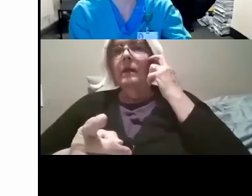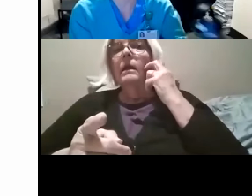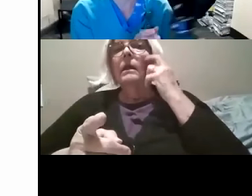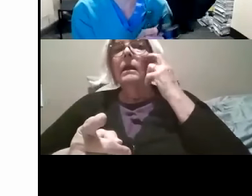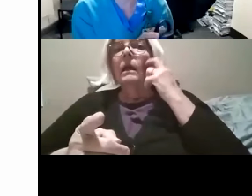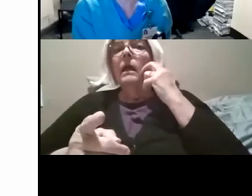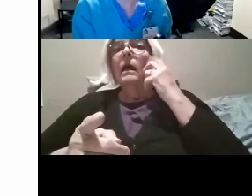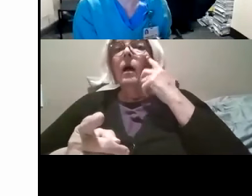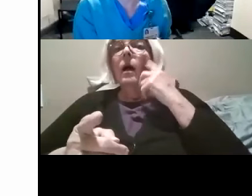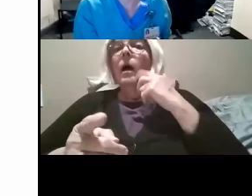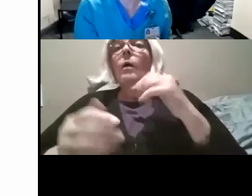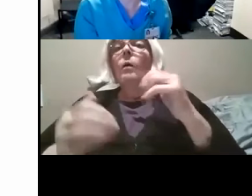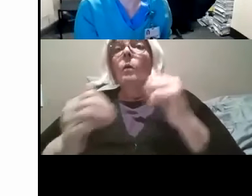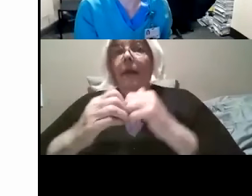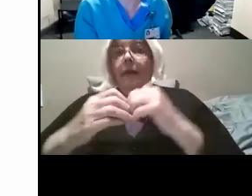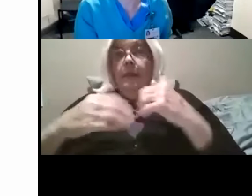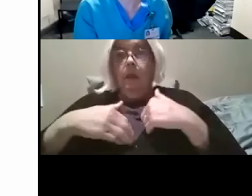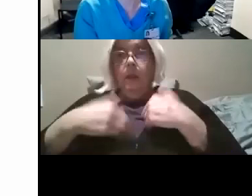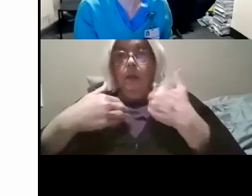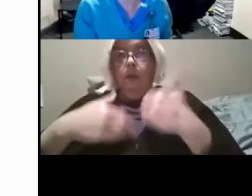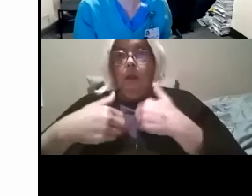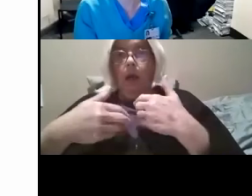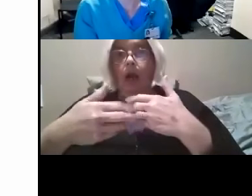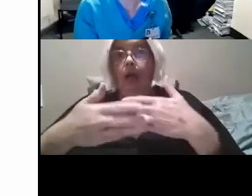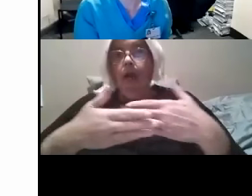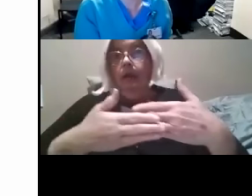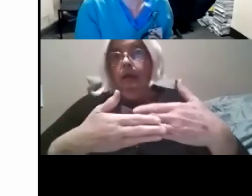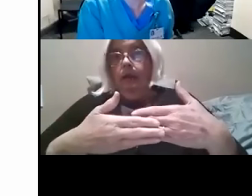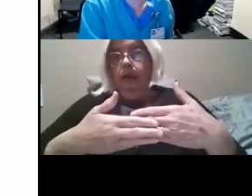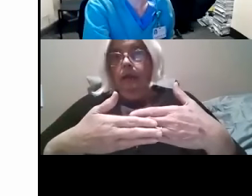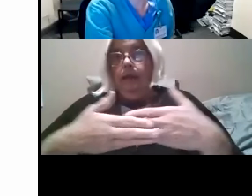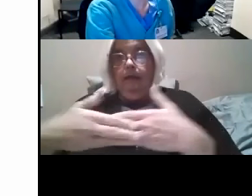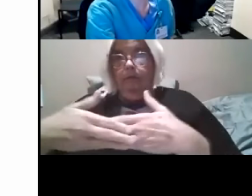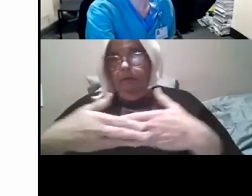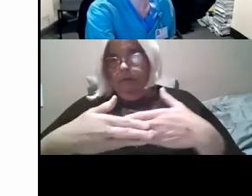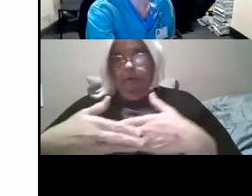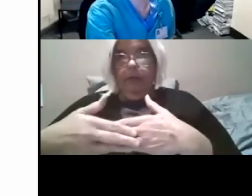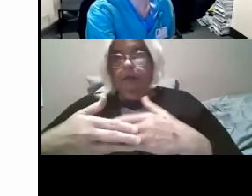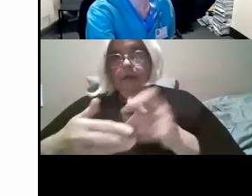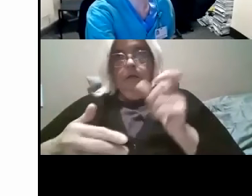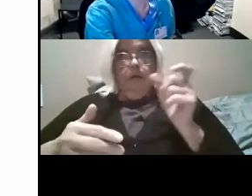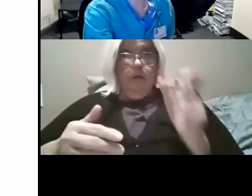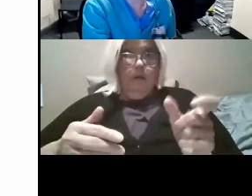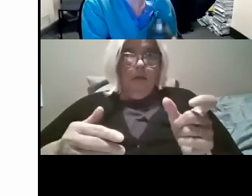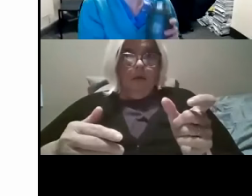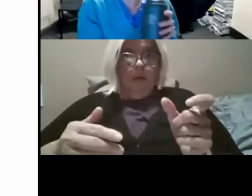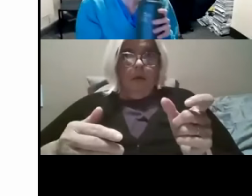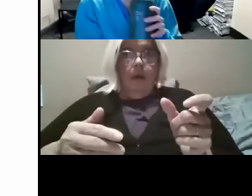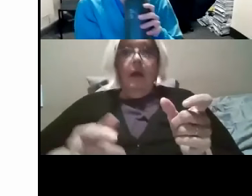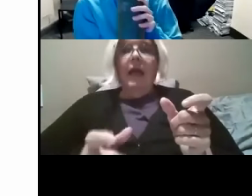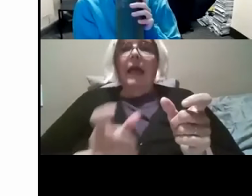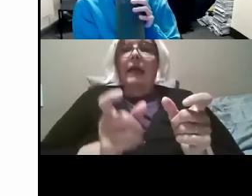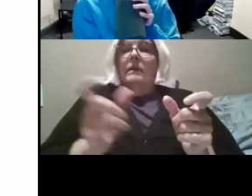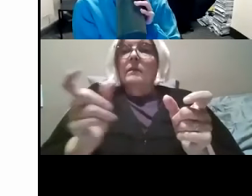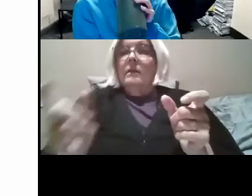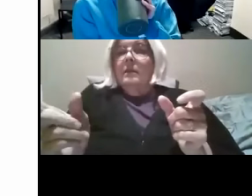and then also teenagers. So this age group, 5 to 11, or just kind of this elementary school, middle school